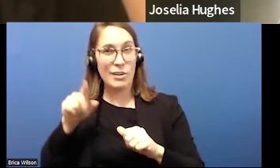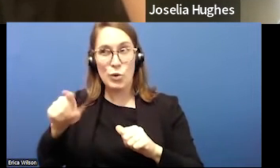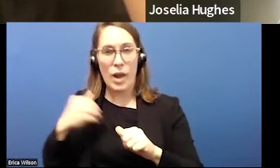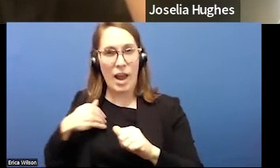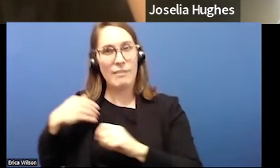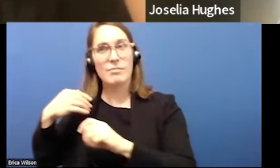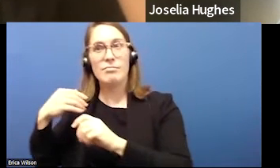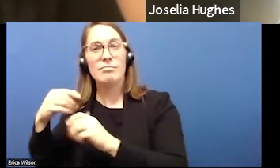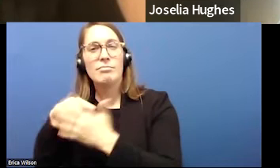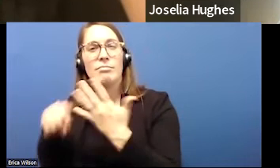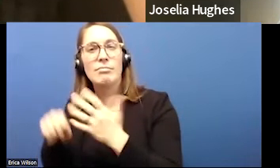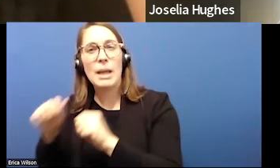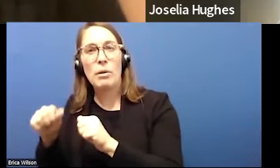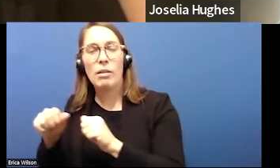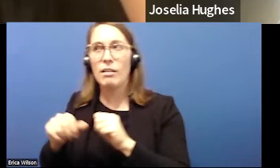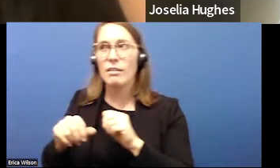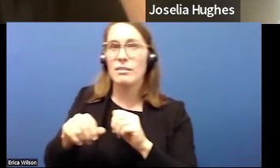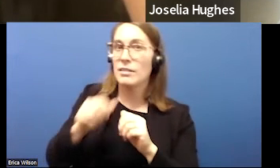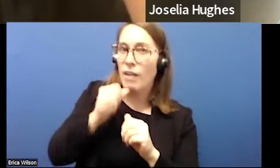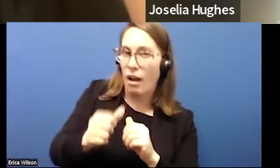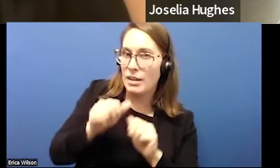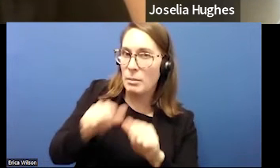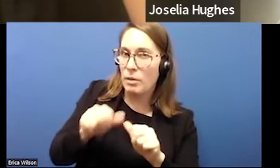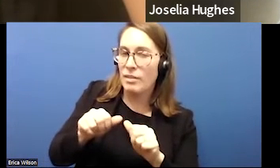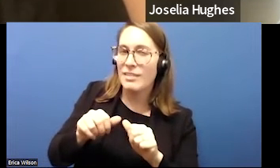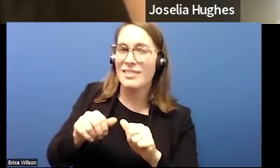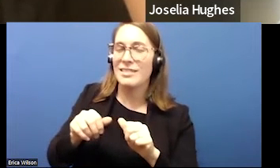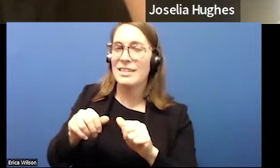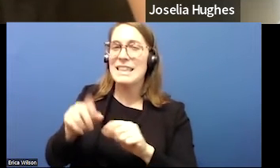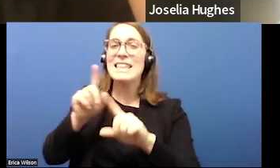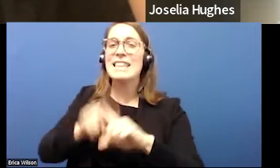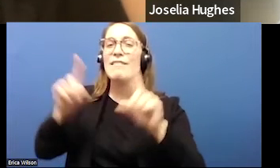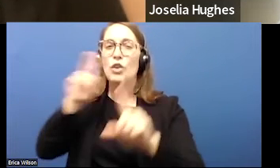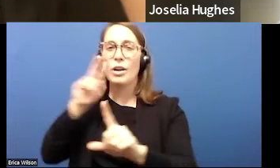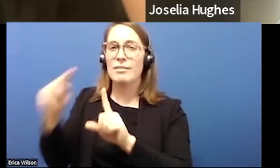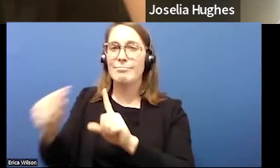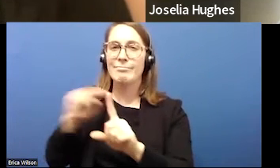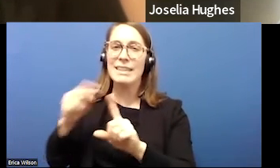credit. It's a completely different economy, if that.